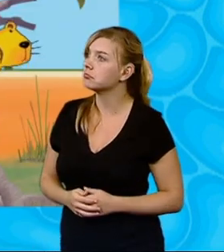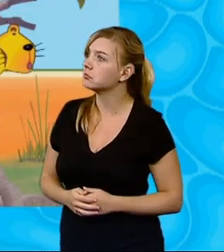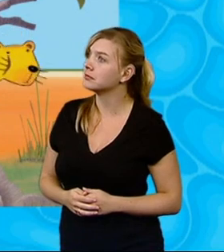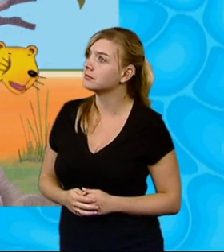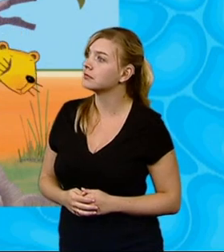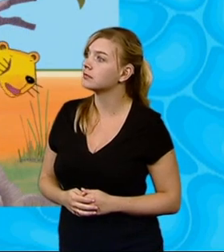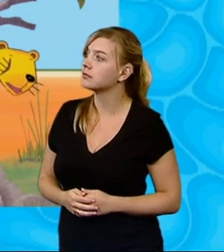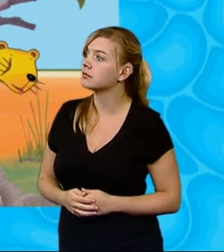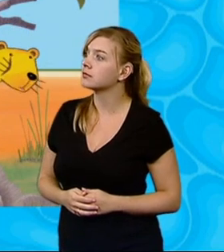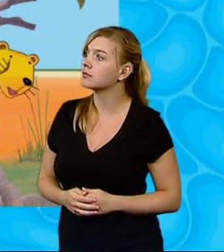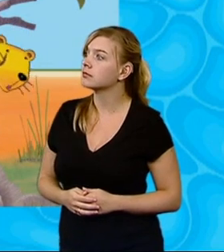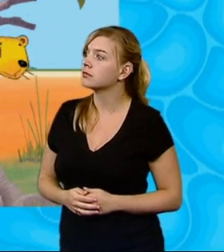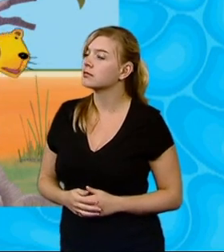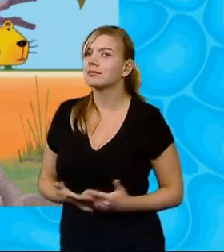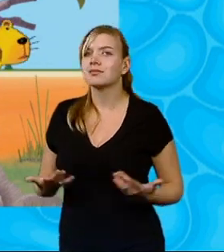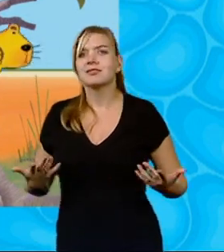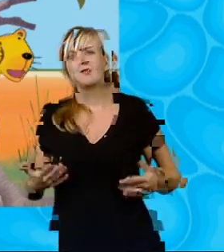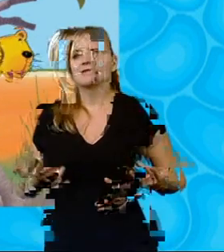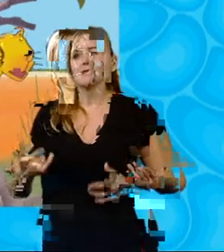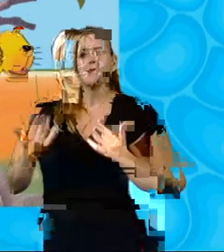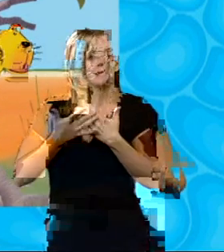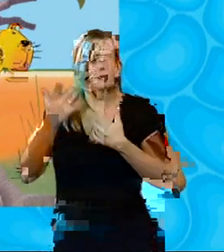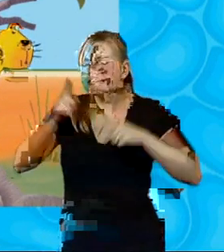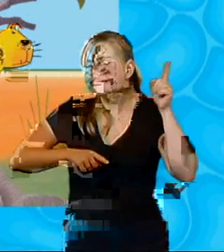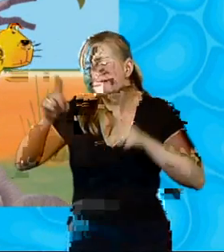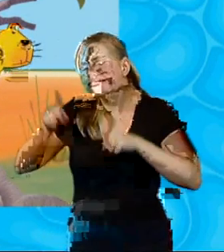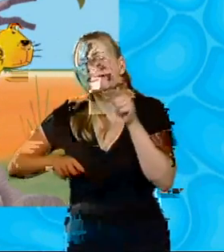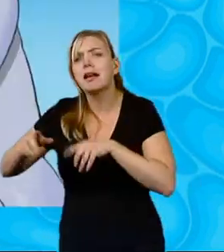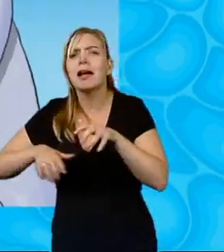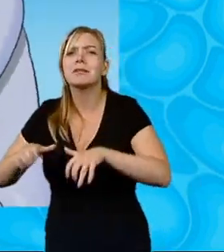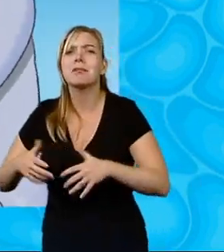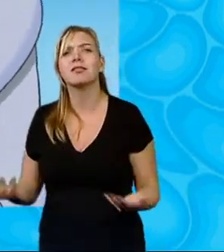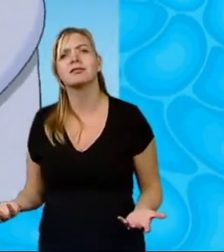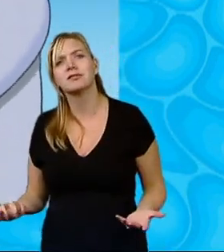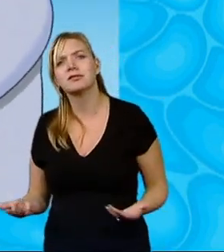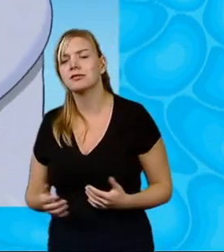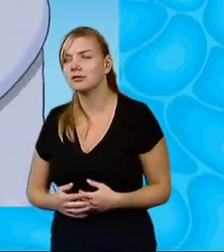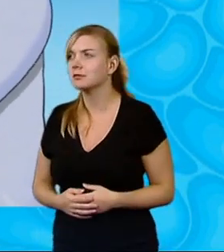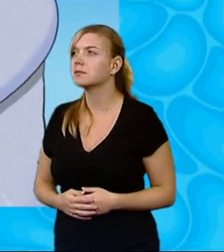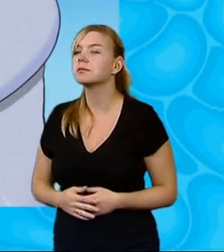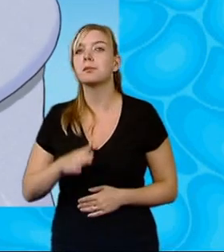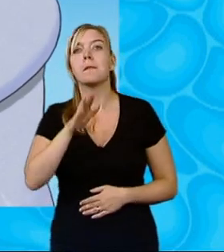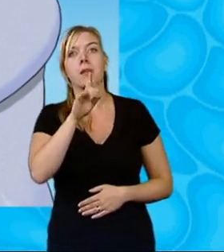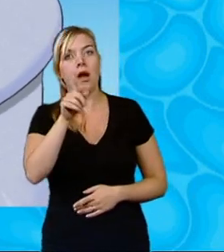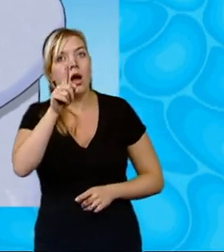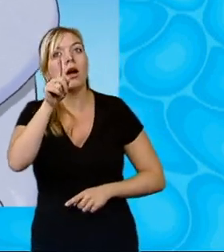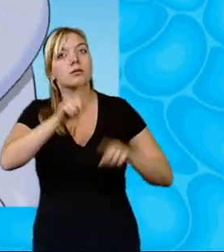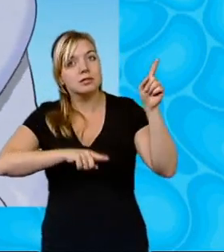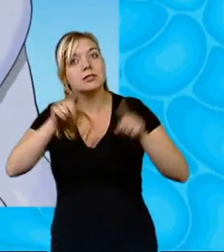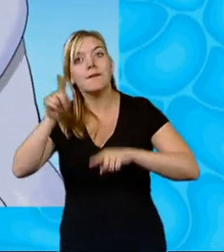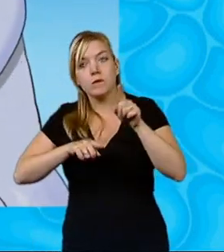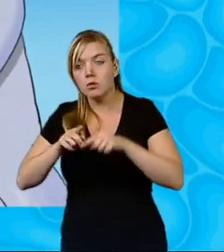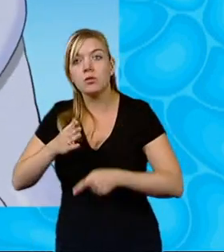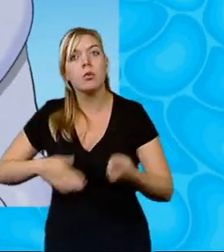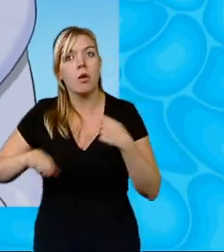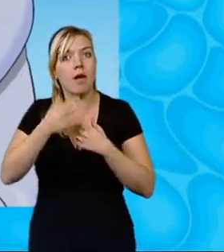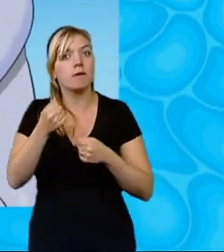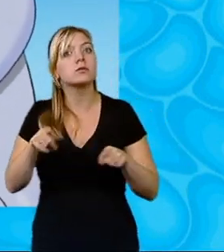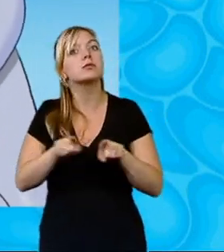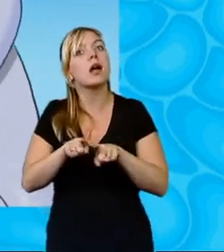I don't know, Mama. There's so many different kinds of animal homes. Yes, but with all their differences, they have a lot in